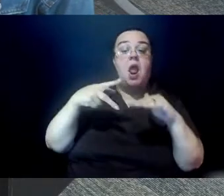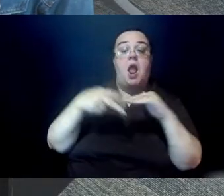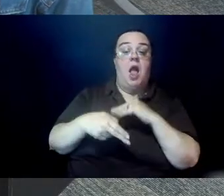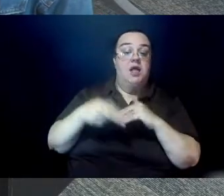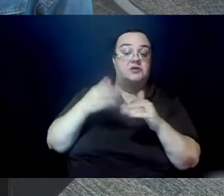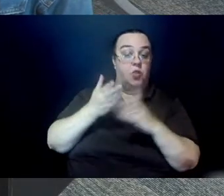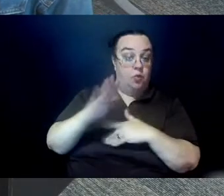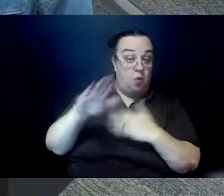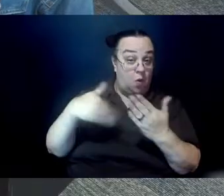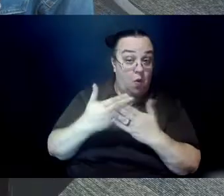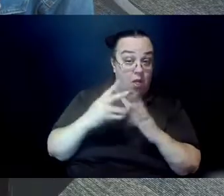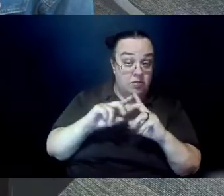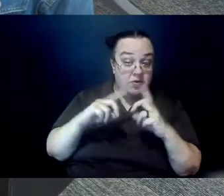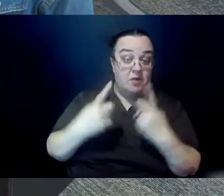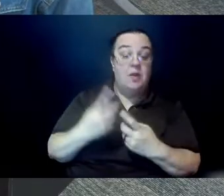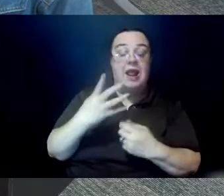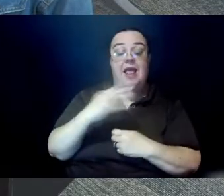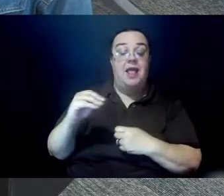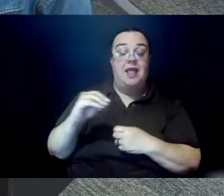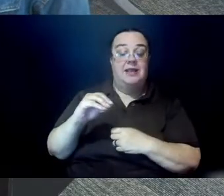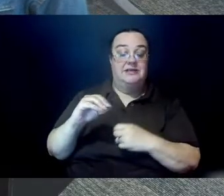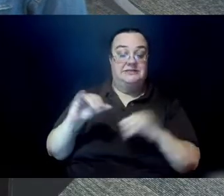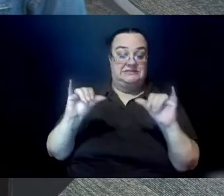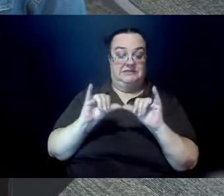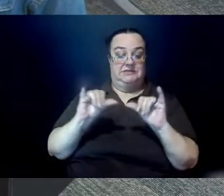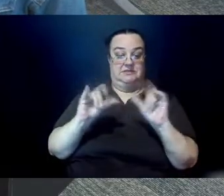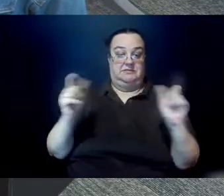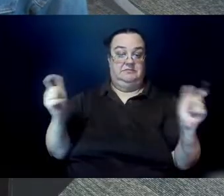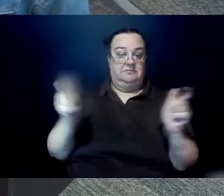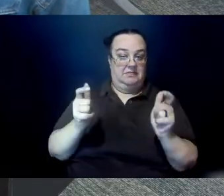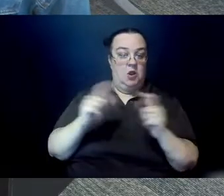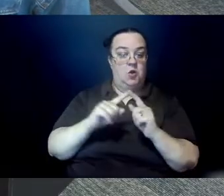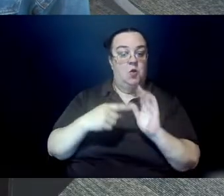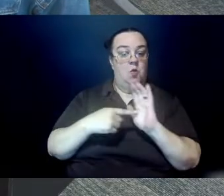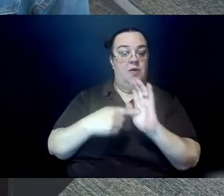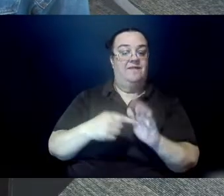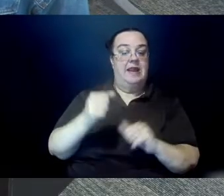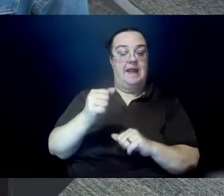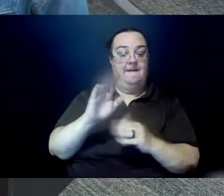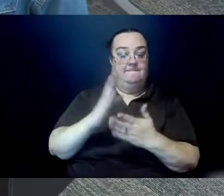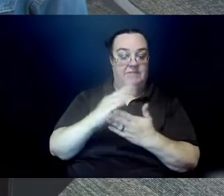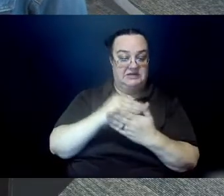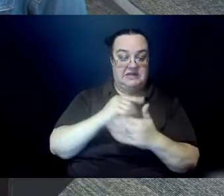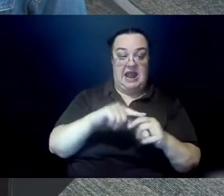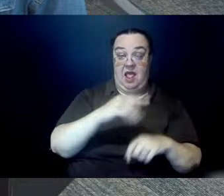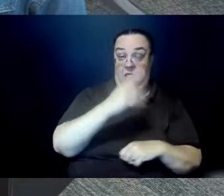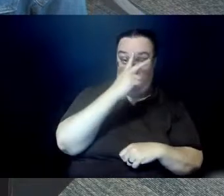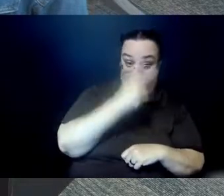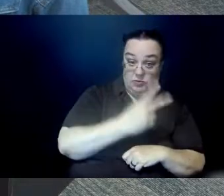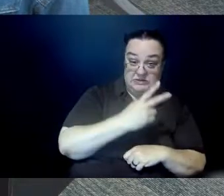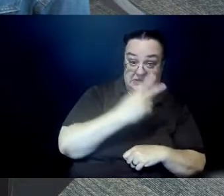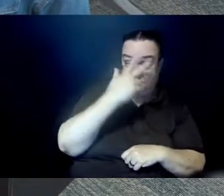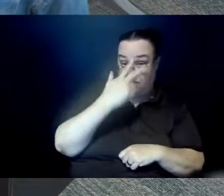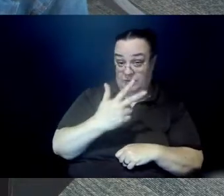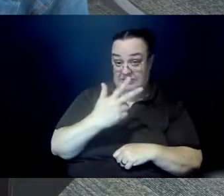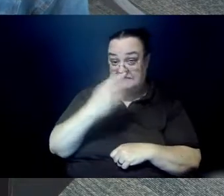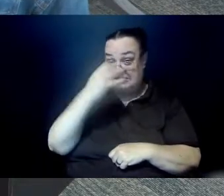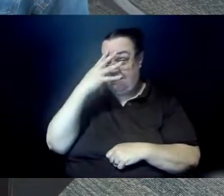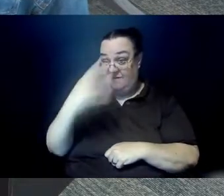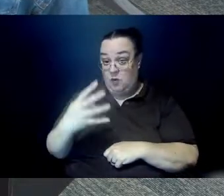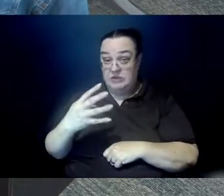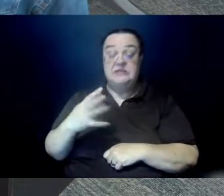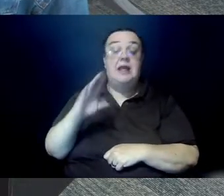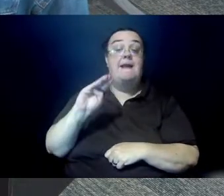departments, and scaled to reflect a budget at 2 cents, 3 cents, and 4 cents. The